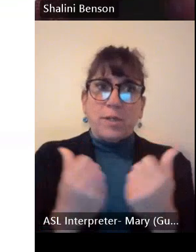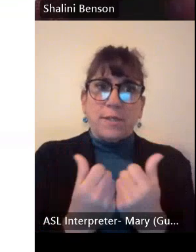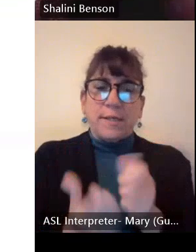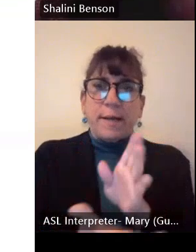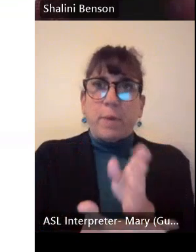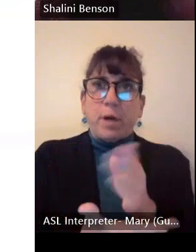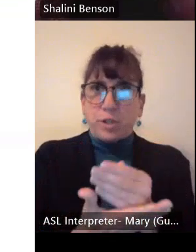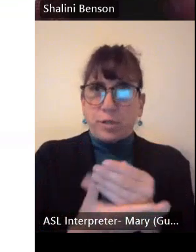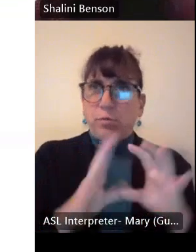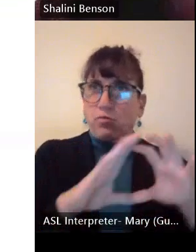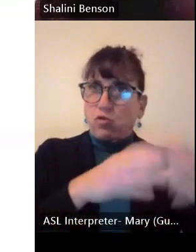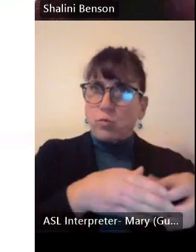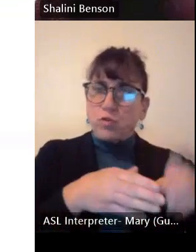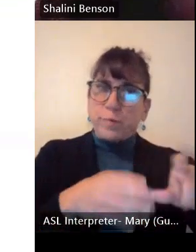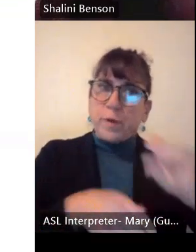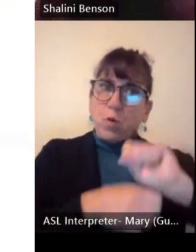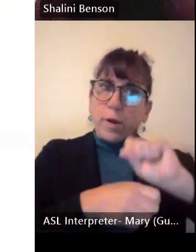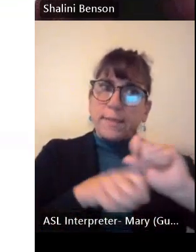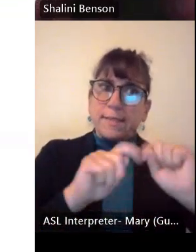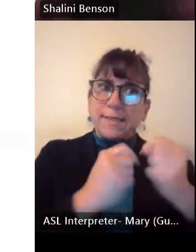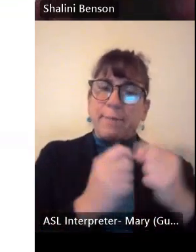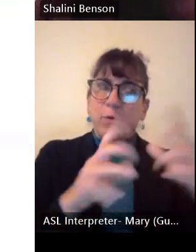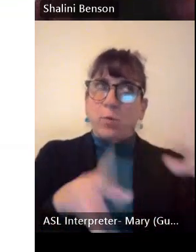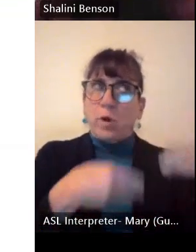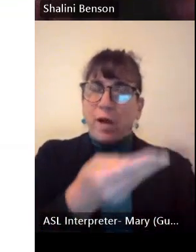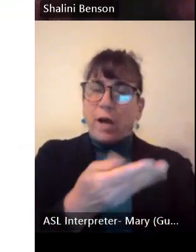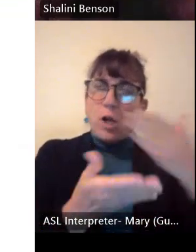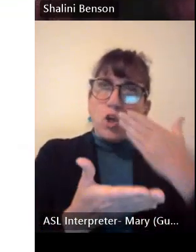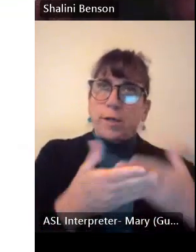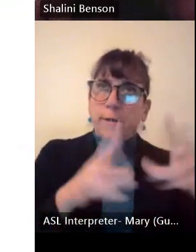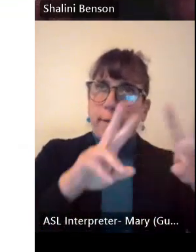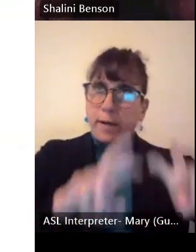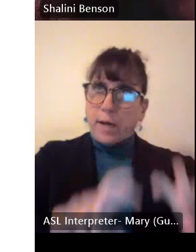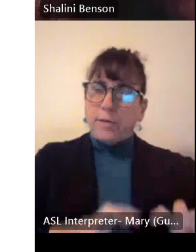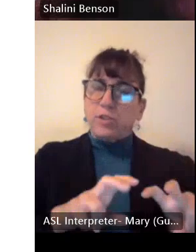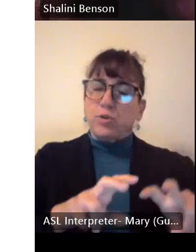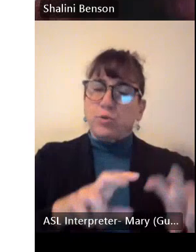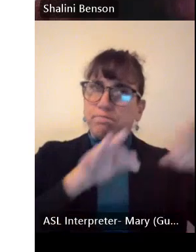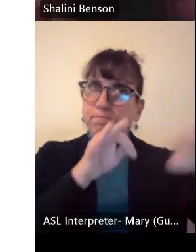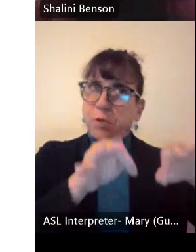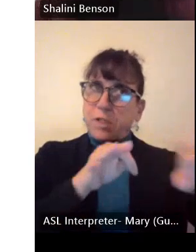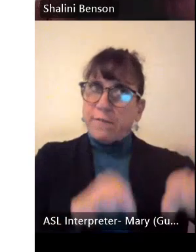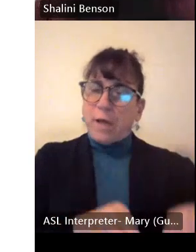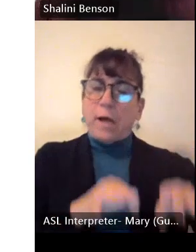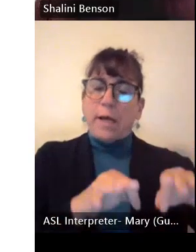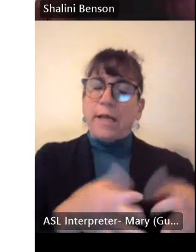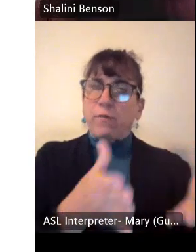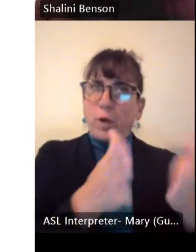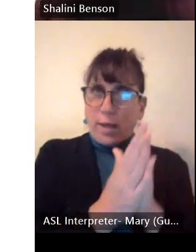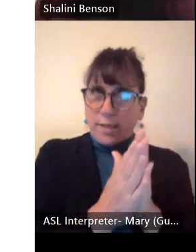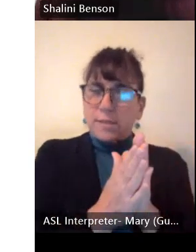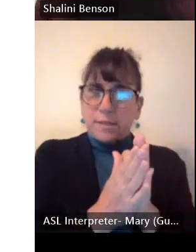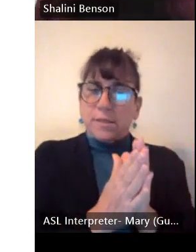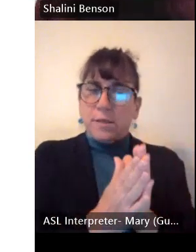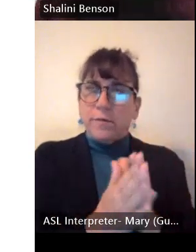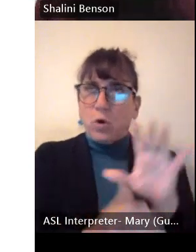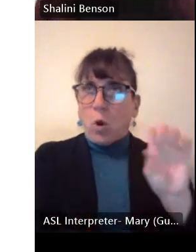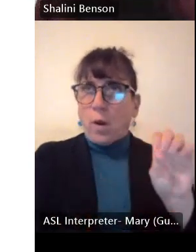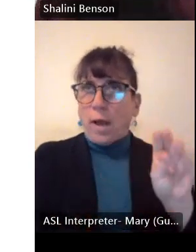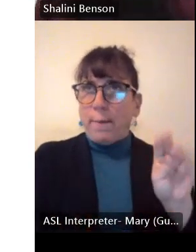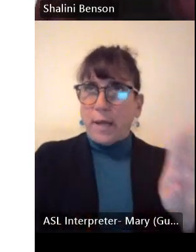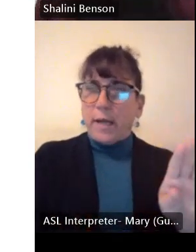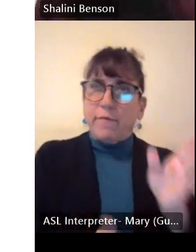team to provide good analysis to justify the requests that are being made to OMB for